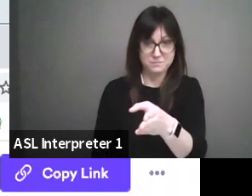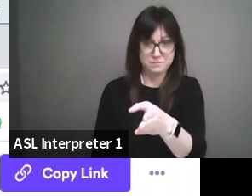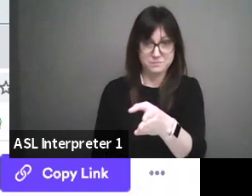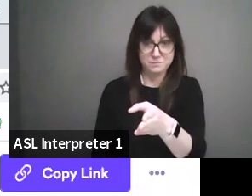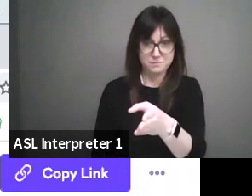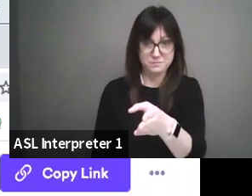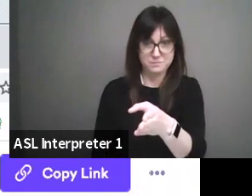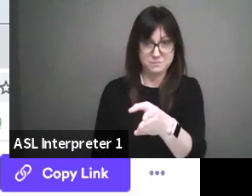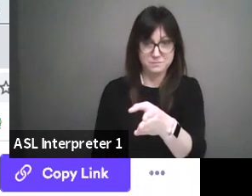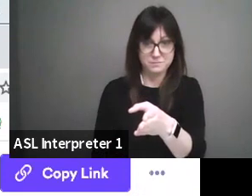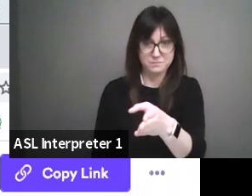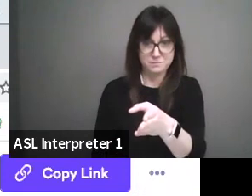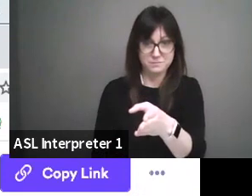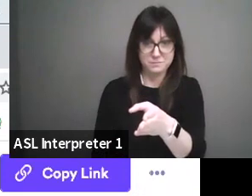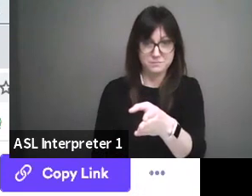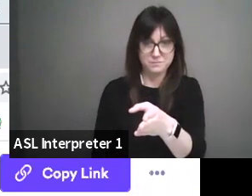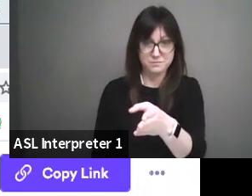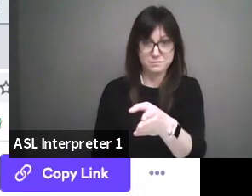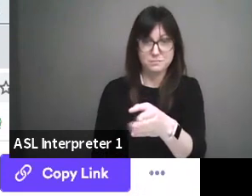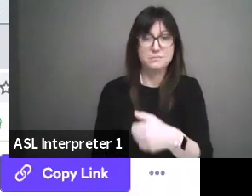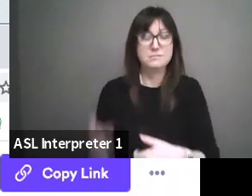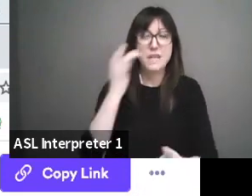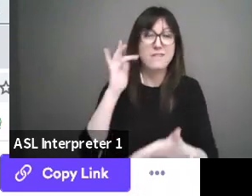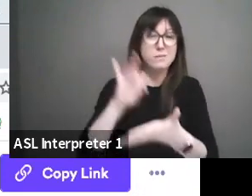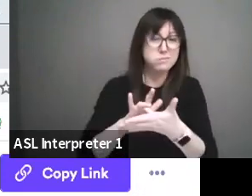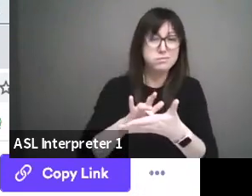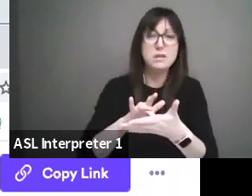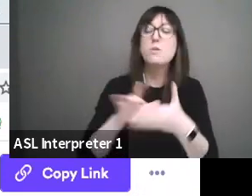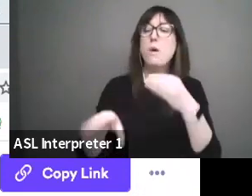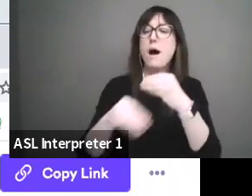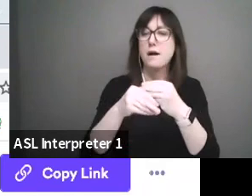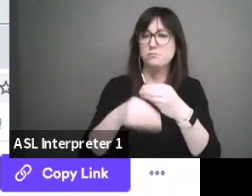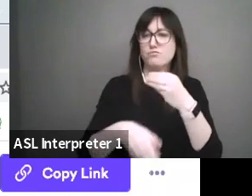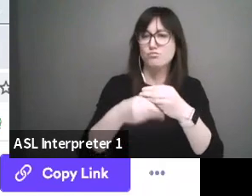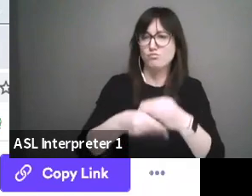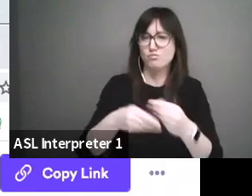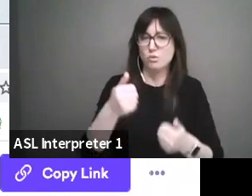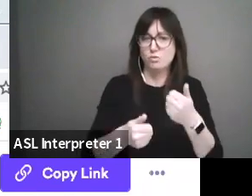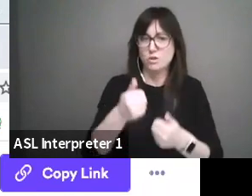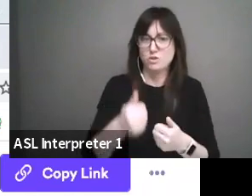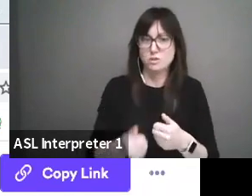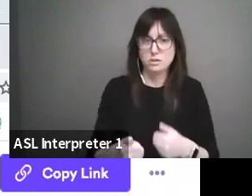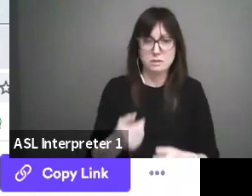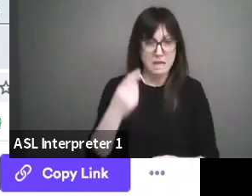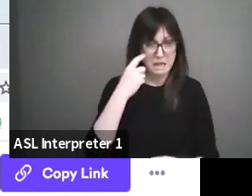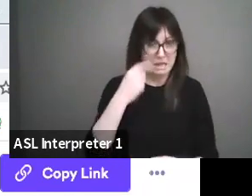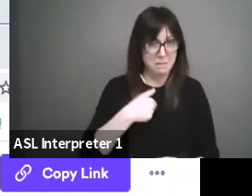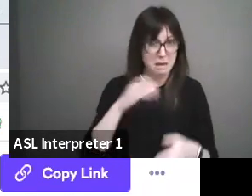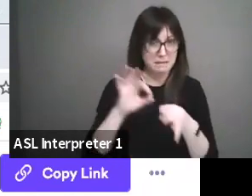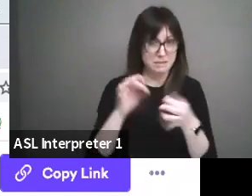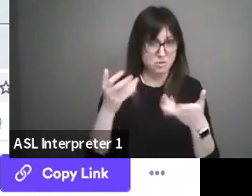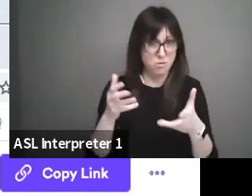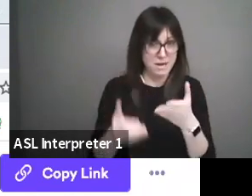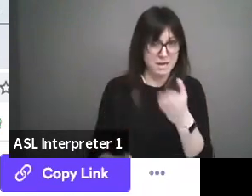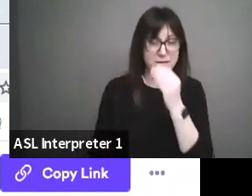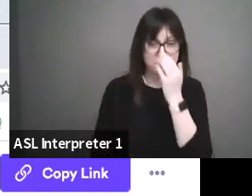And if once you click one of these tiles, it's going to ask you to link your account. I think mine are linked already.